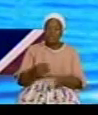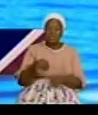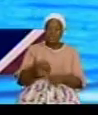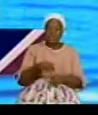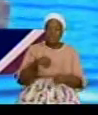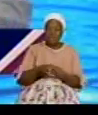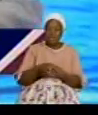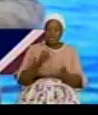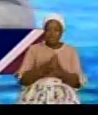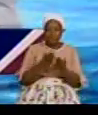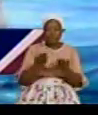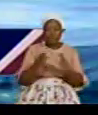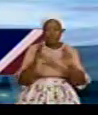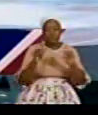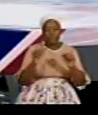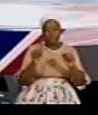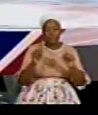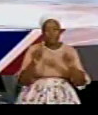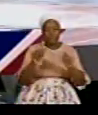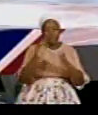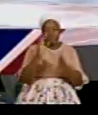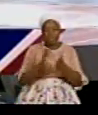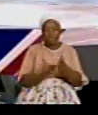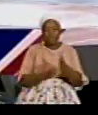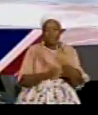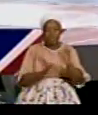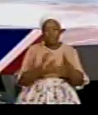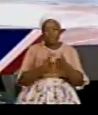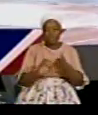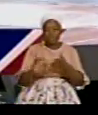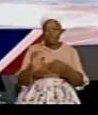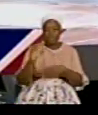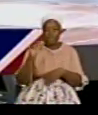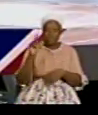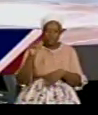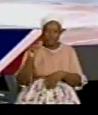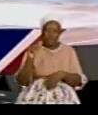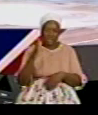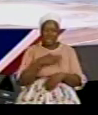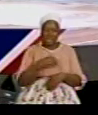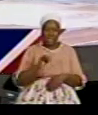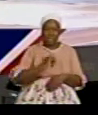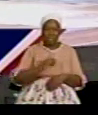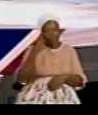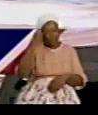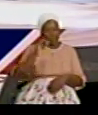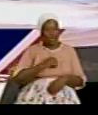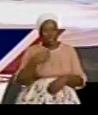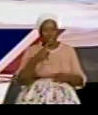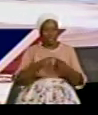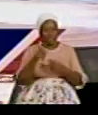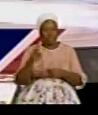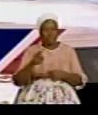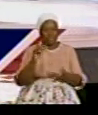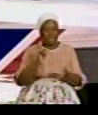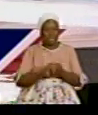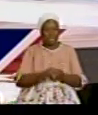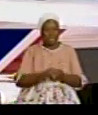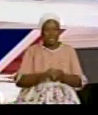In Matthew chapter 5 verse 20, and for I say unto you that except